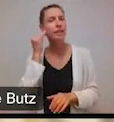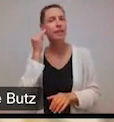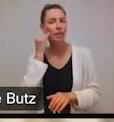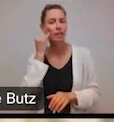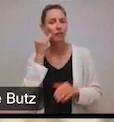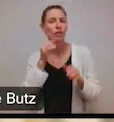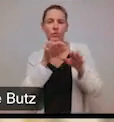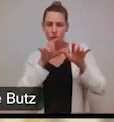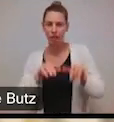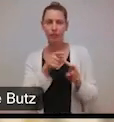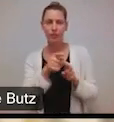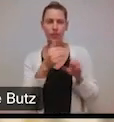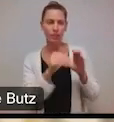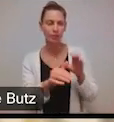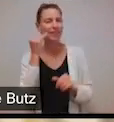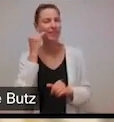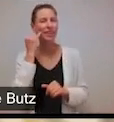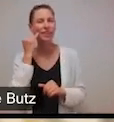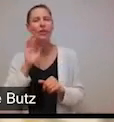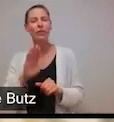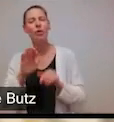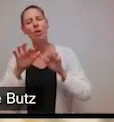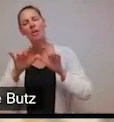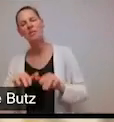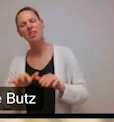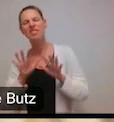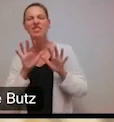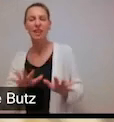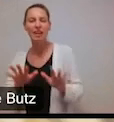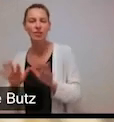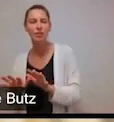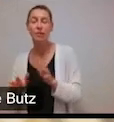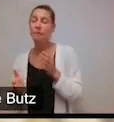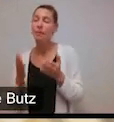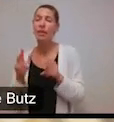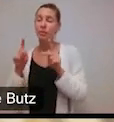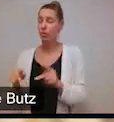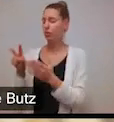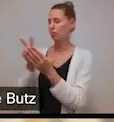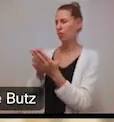too casual, your recipient might not take you seriously. They might